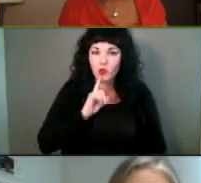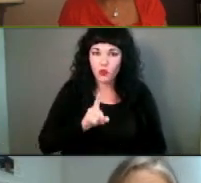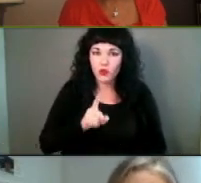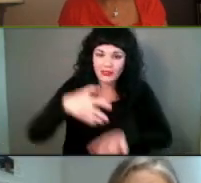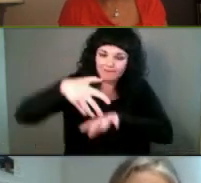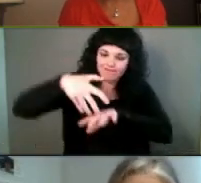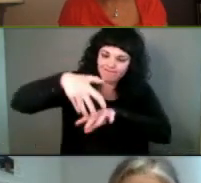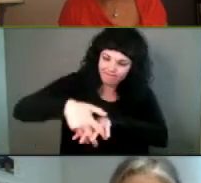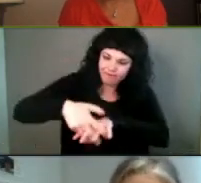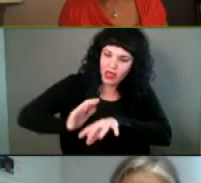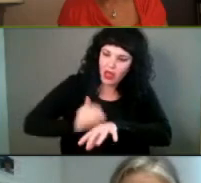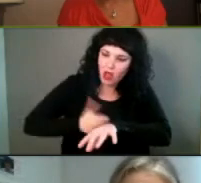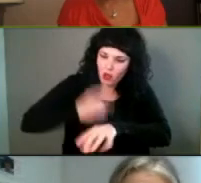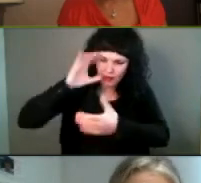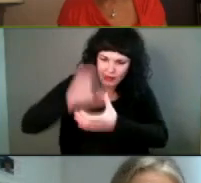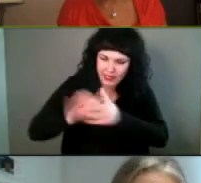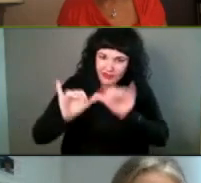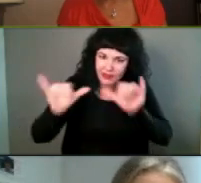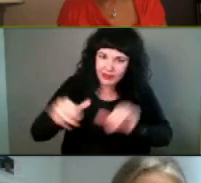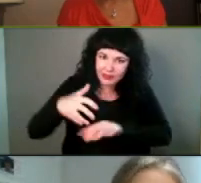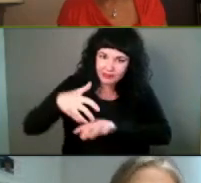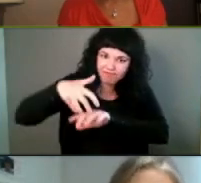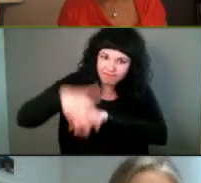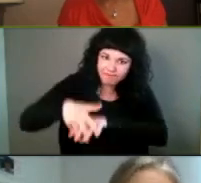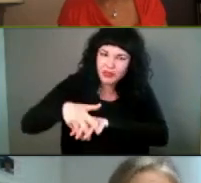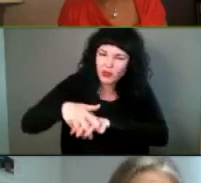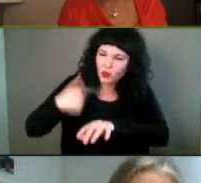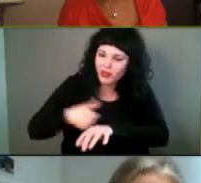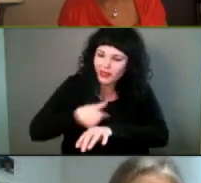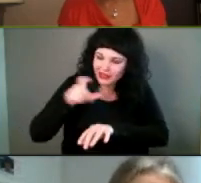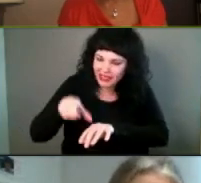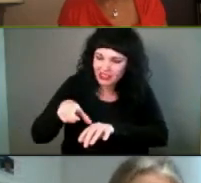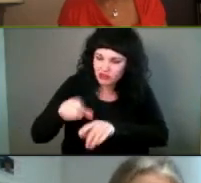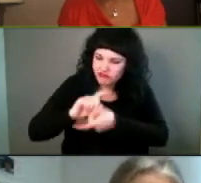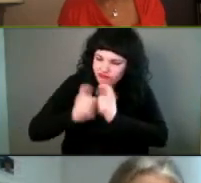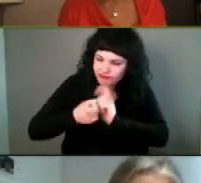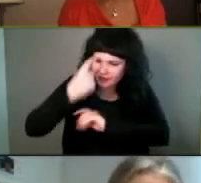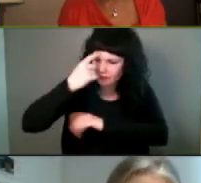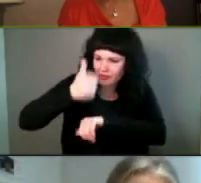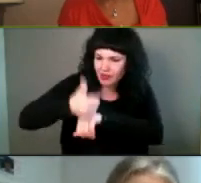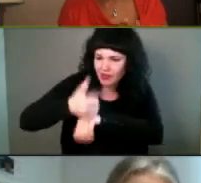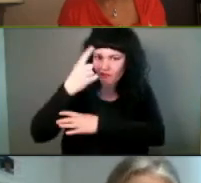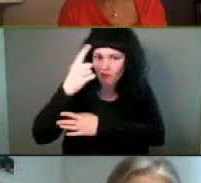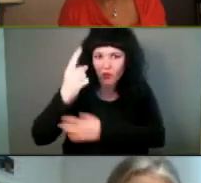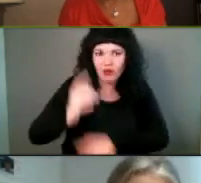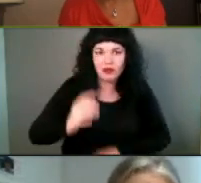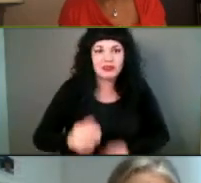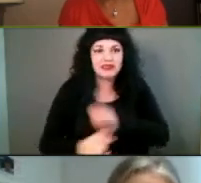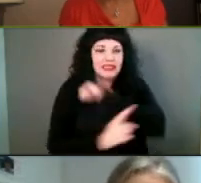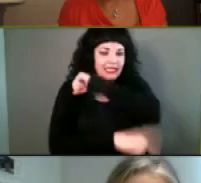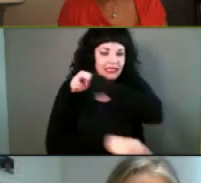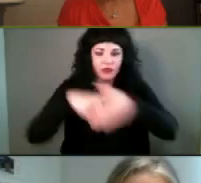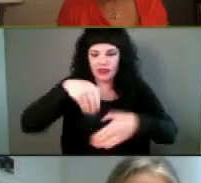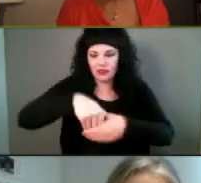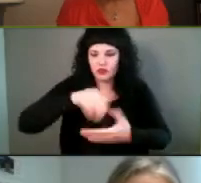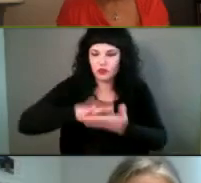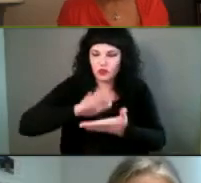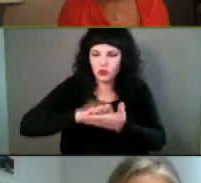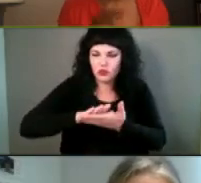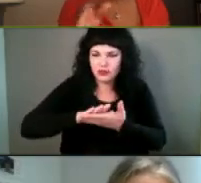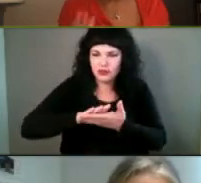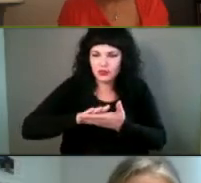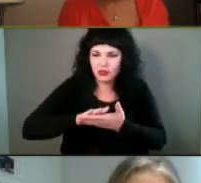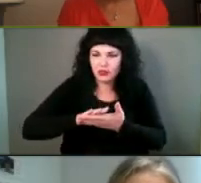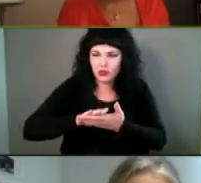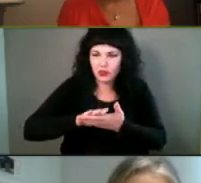mindsets around discipline in our schools. And this and remove this idea that the only way to get there